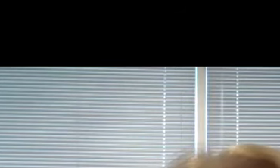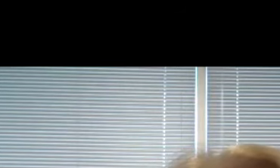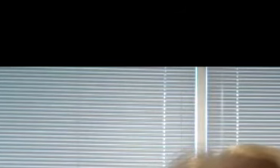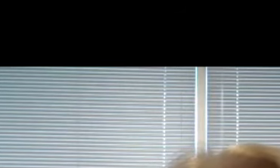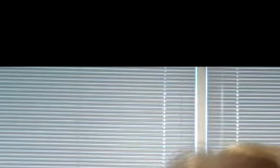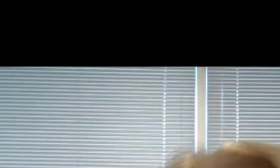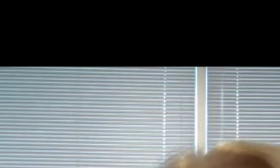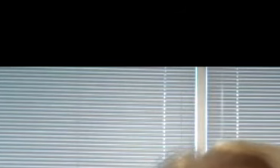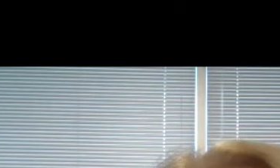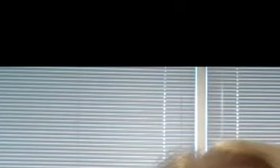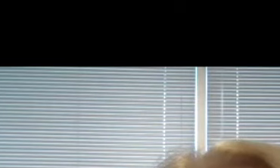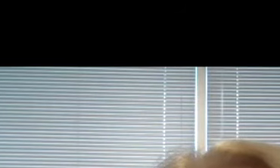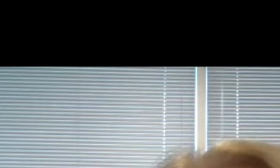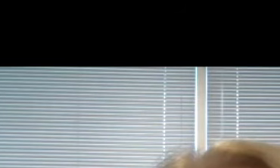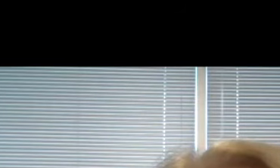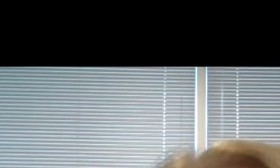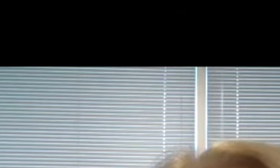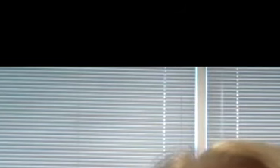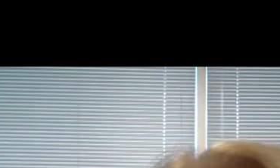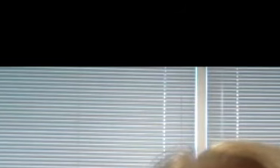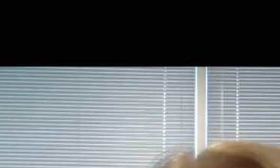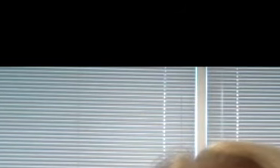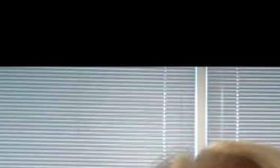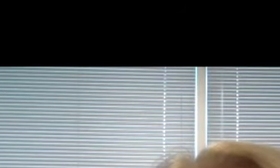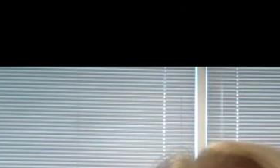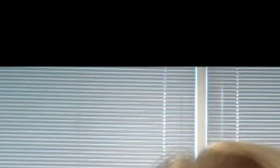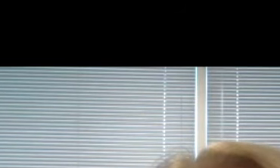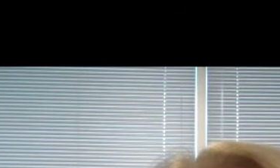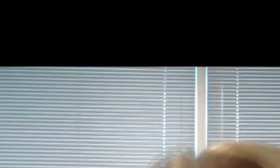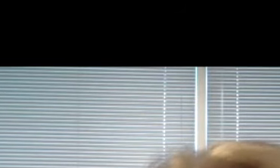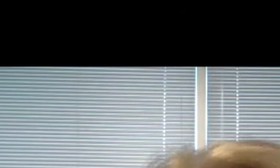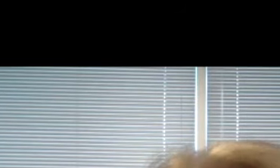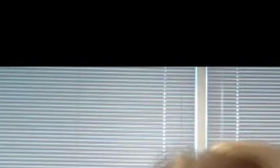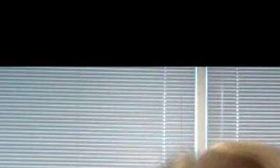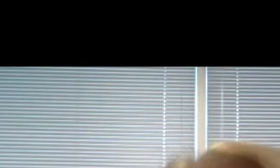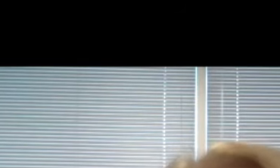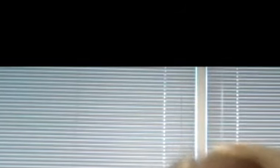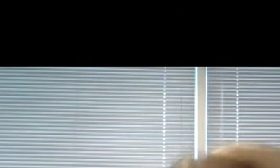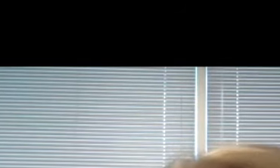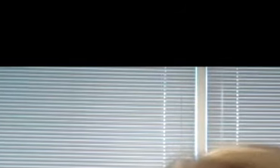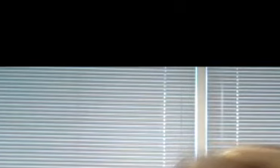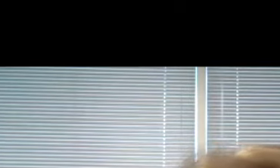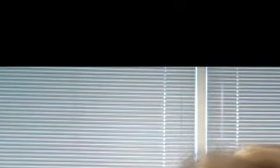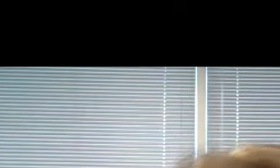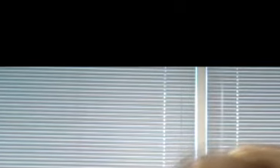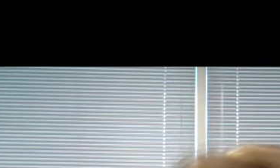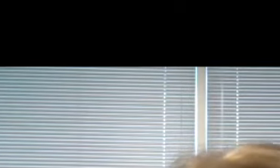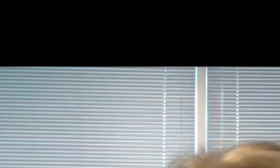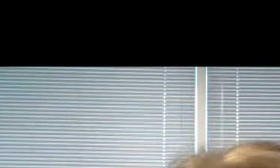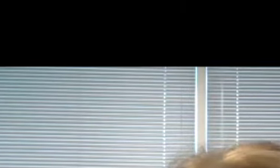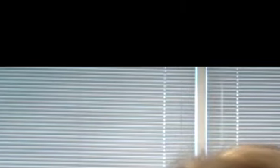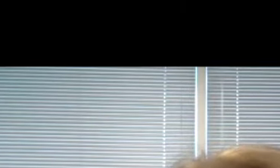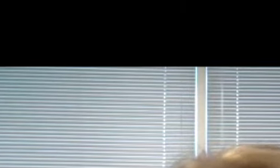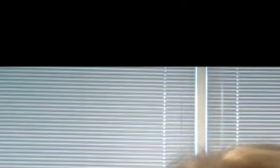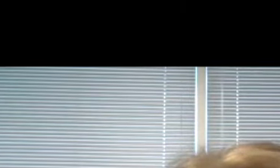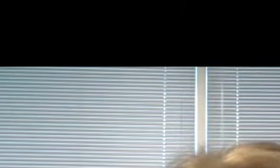I don't really have a concern about it. My concern is more the ability of my institution to engage. And so